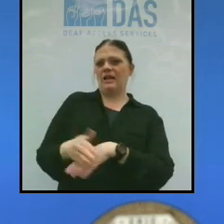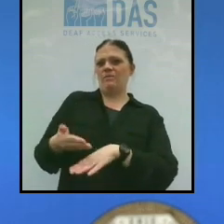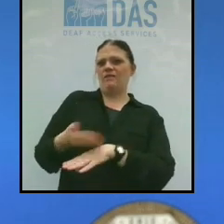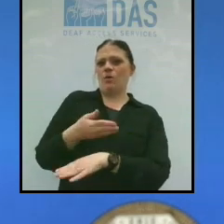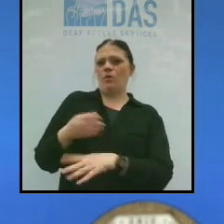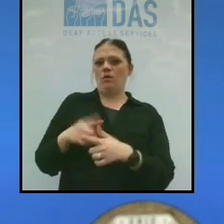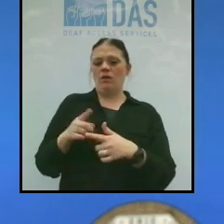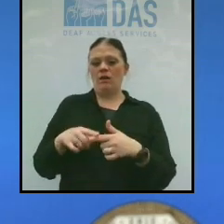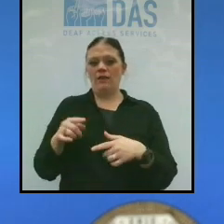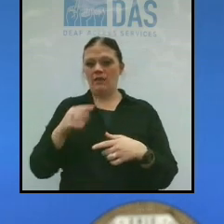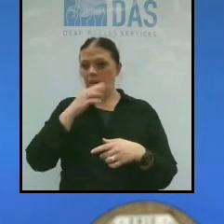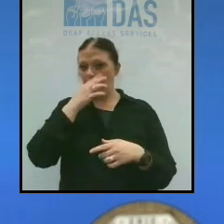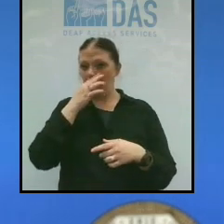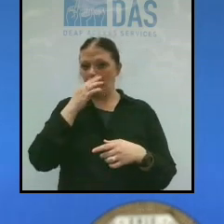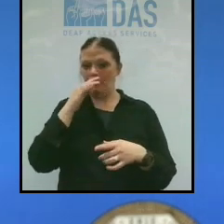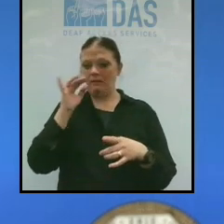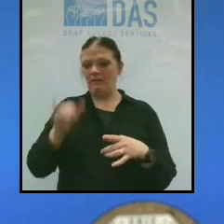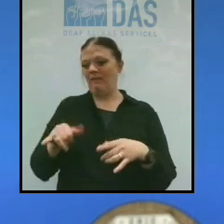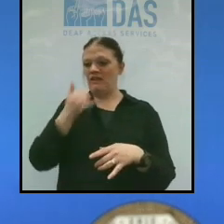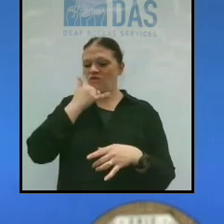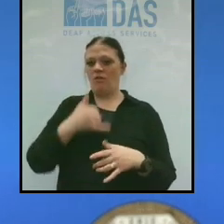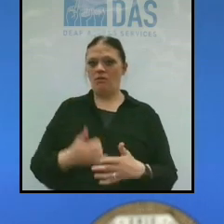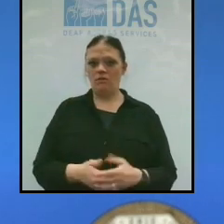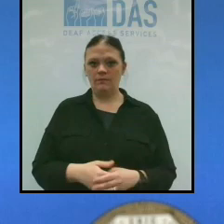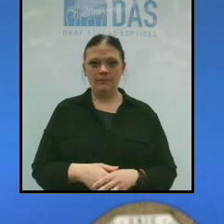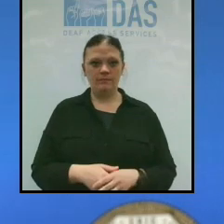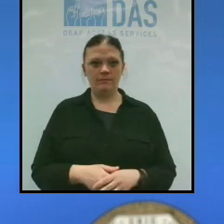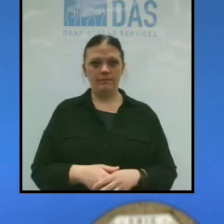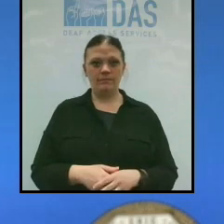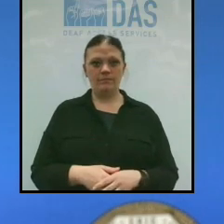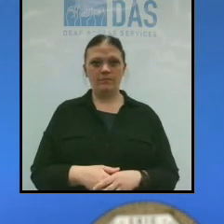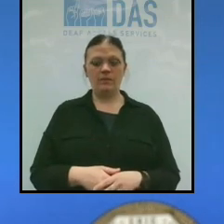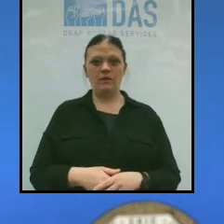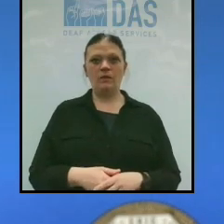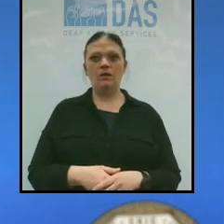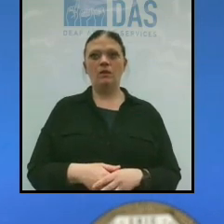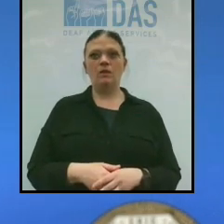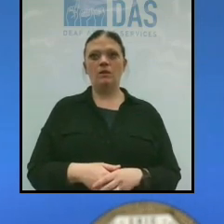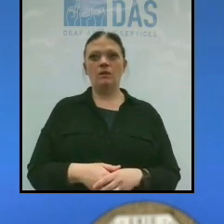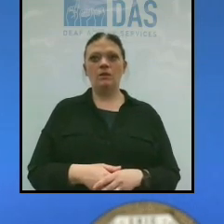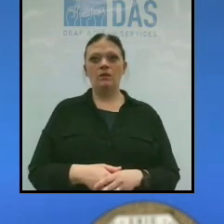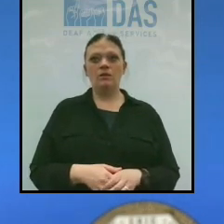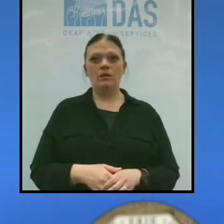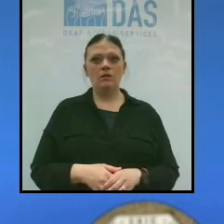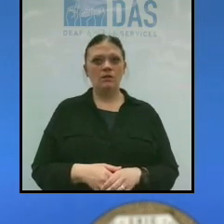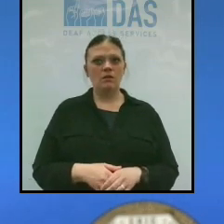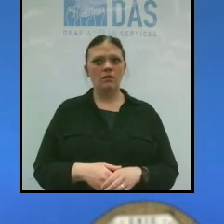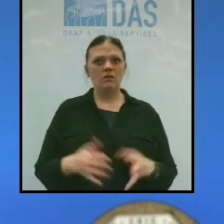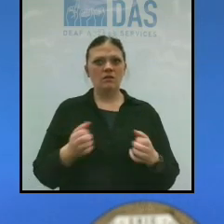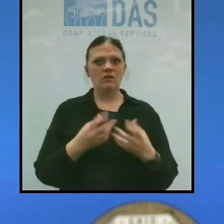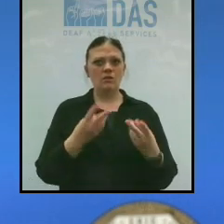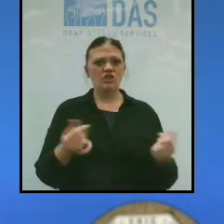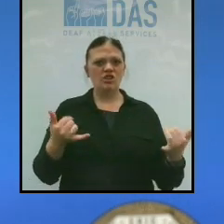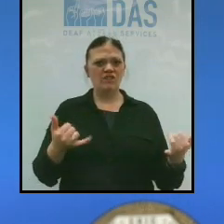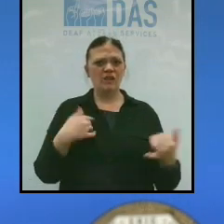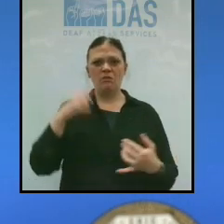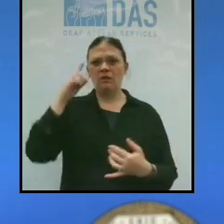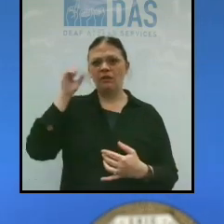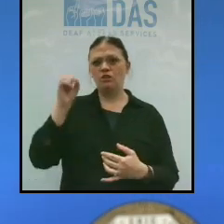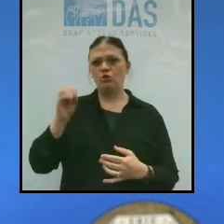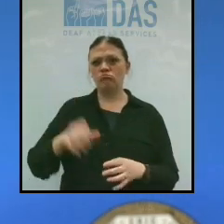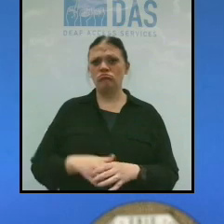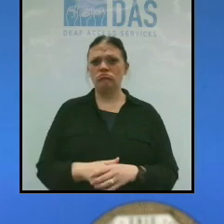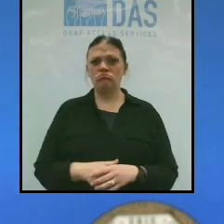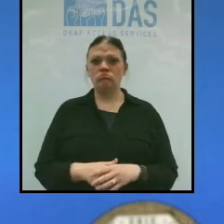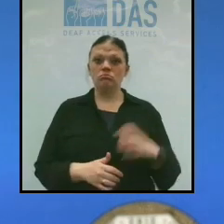have 7 o'clock the night before be wrong. And so are those problems resolved now? I think so.